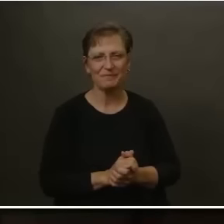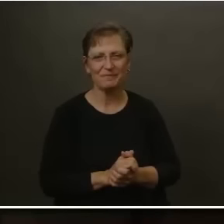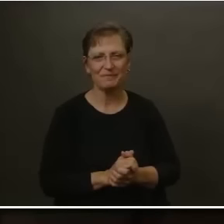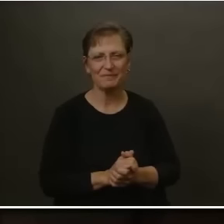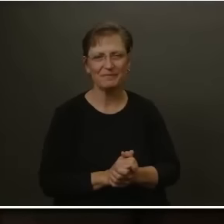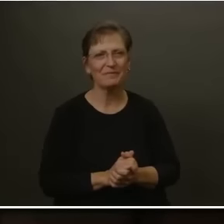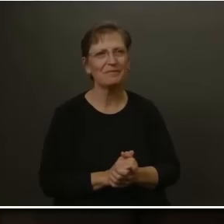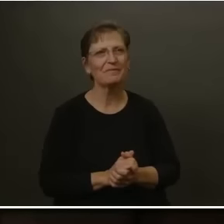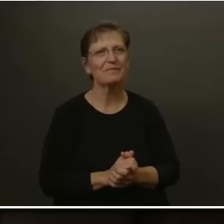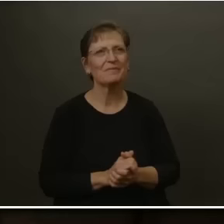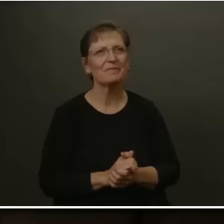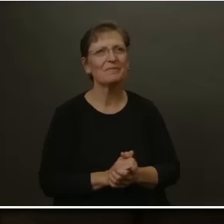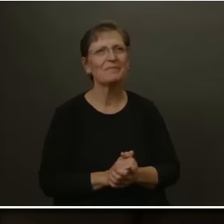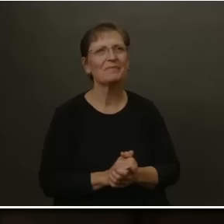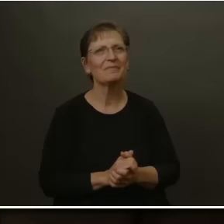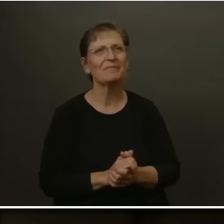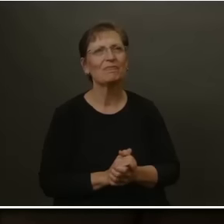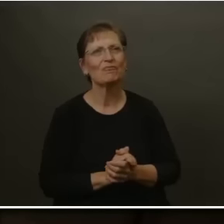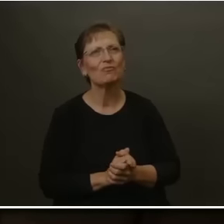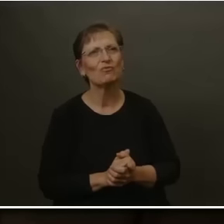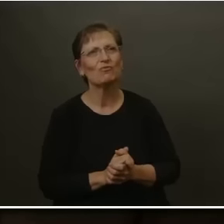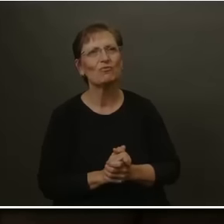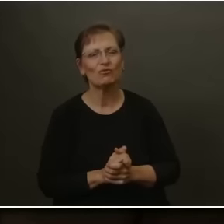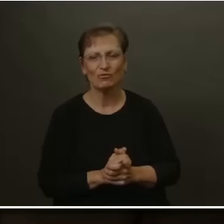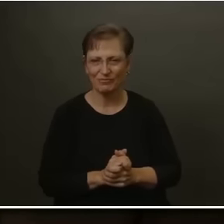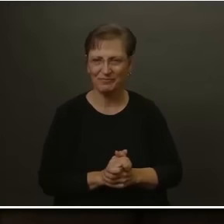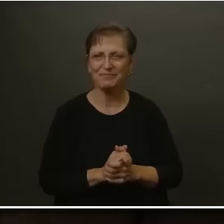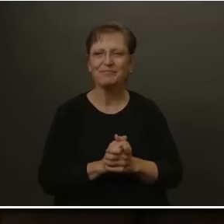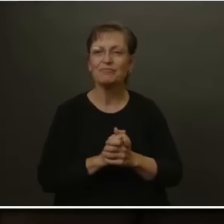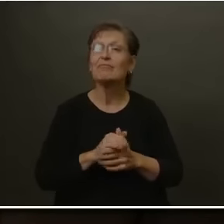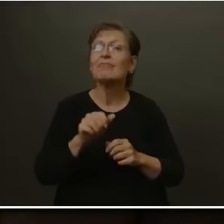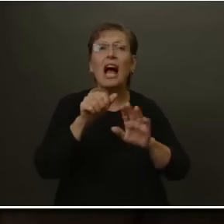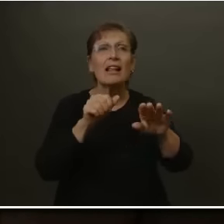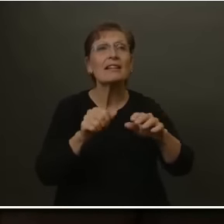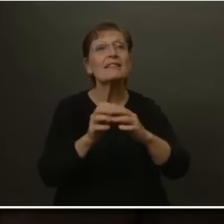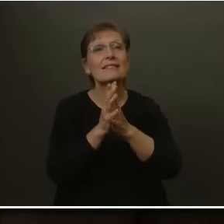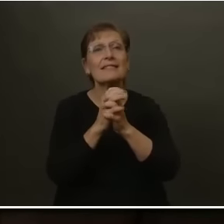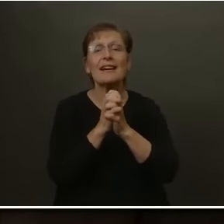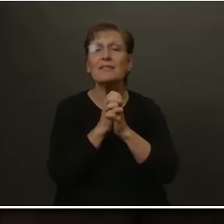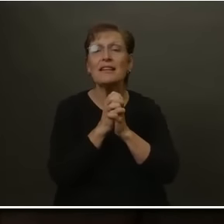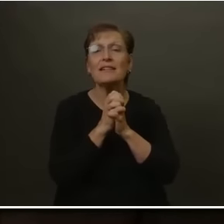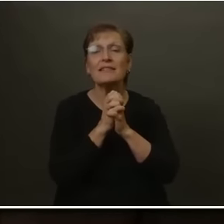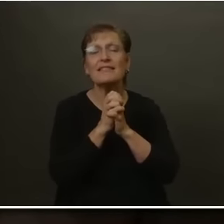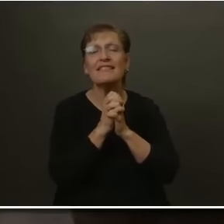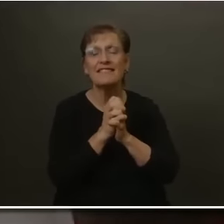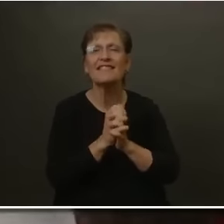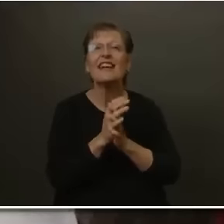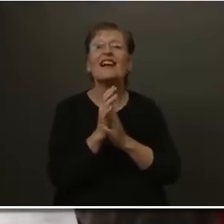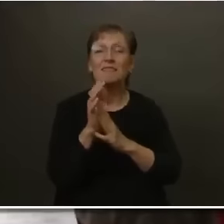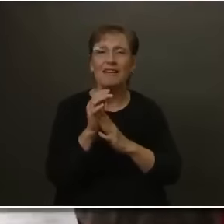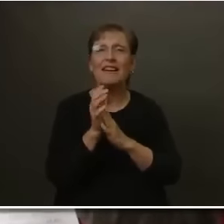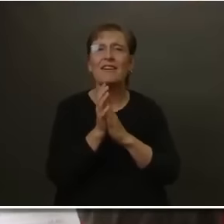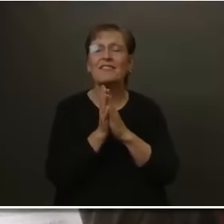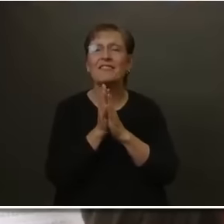Masiti. Amen. Sia Kodumisa. Masiti. Amen. Sia